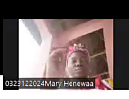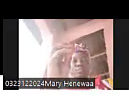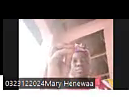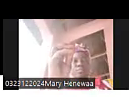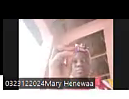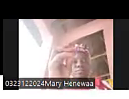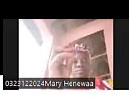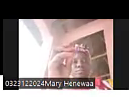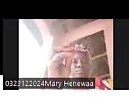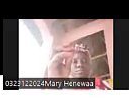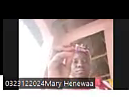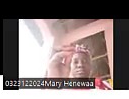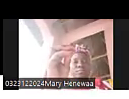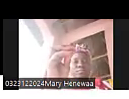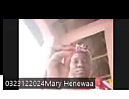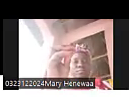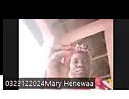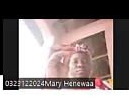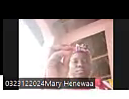P.